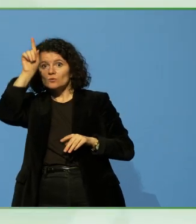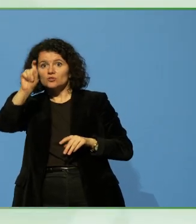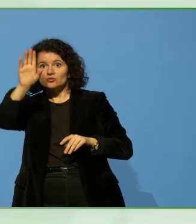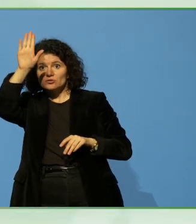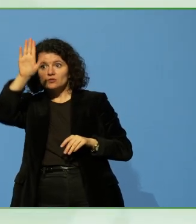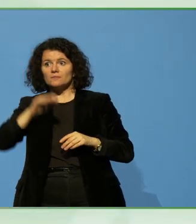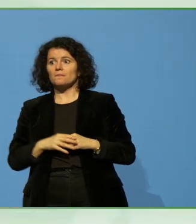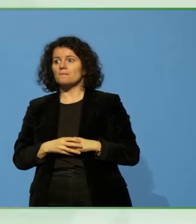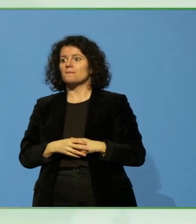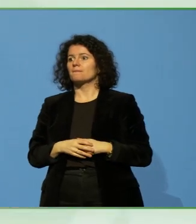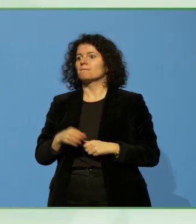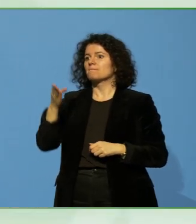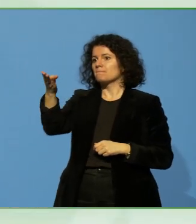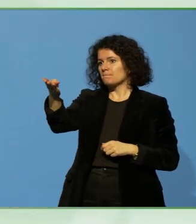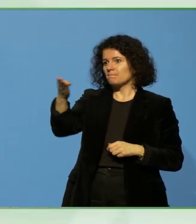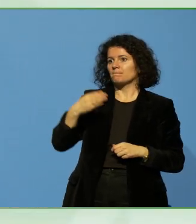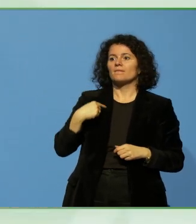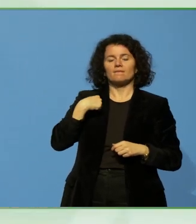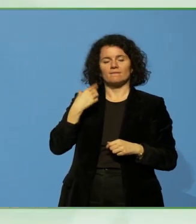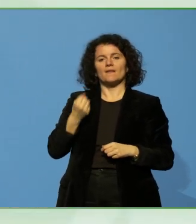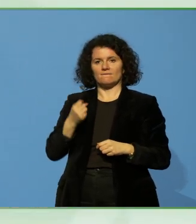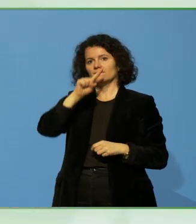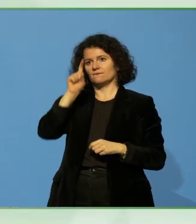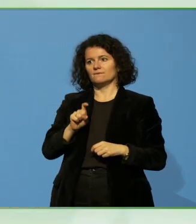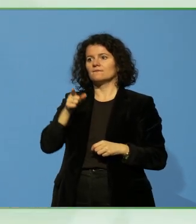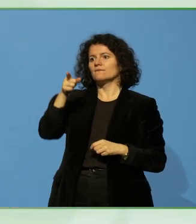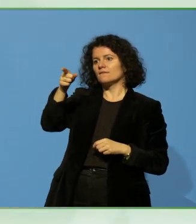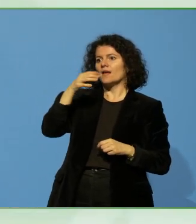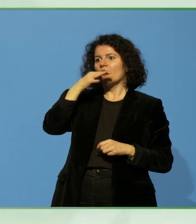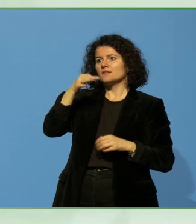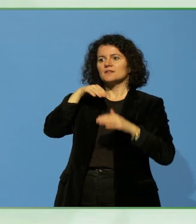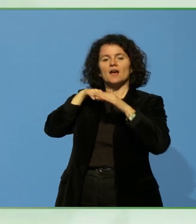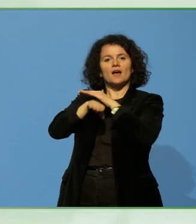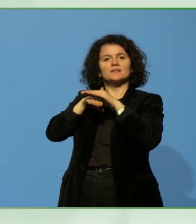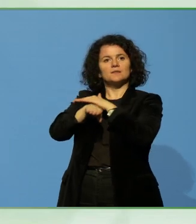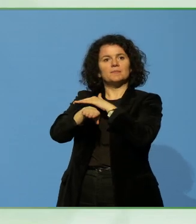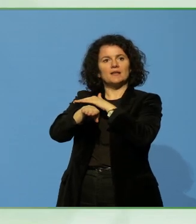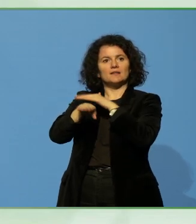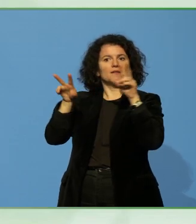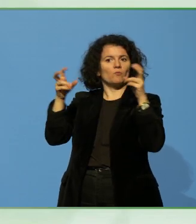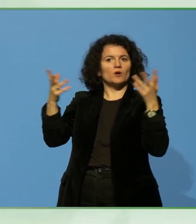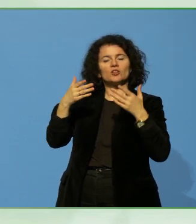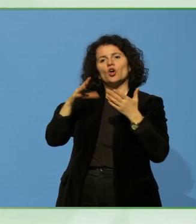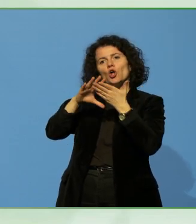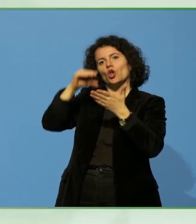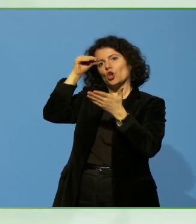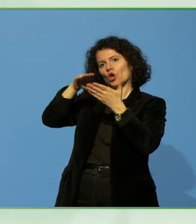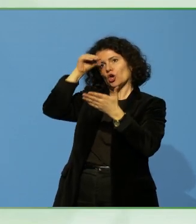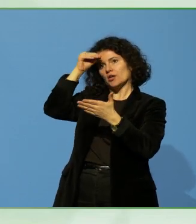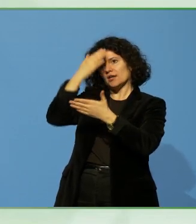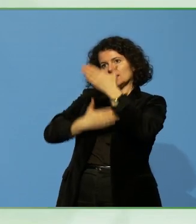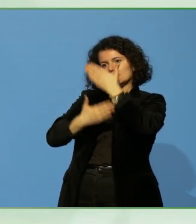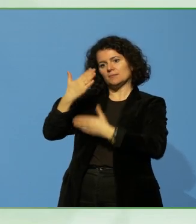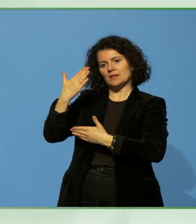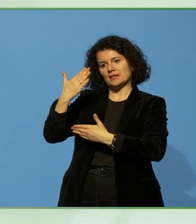I have a question about the accessibility for people with learning difficulties and learning disabilities. How the